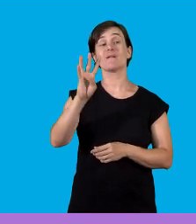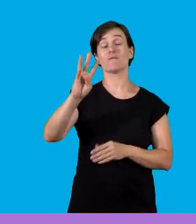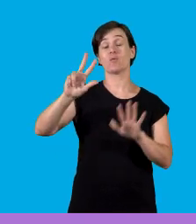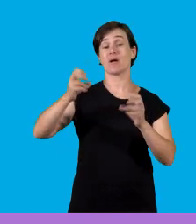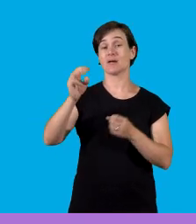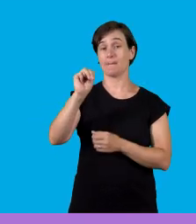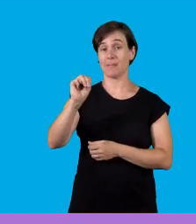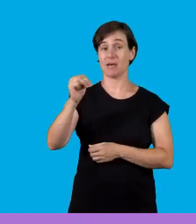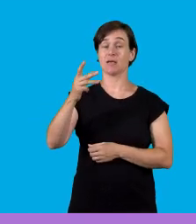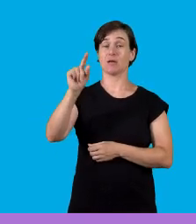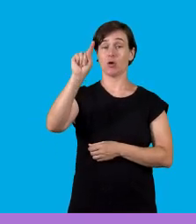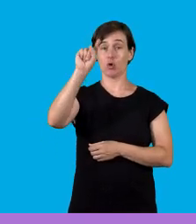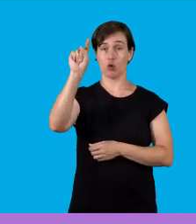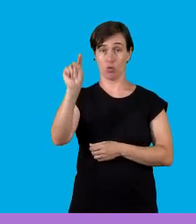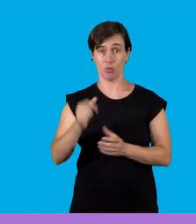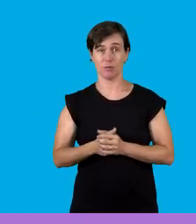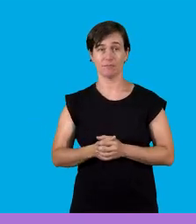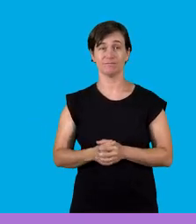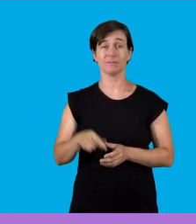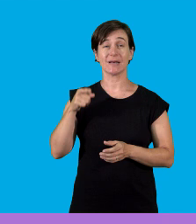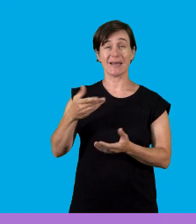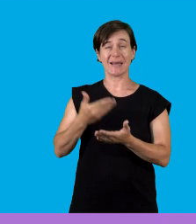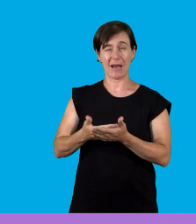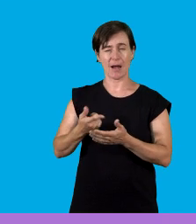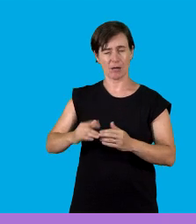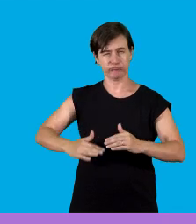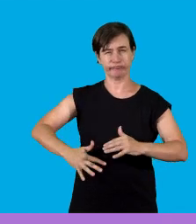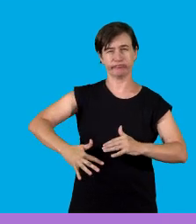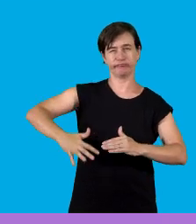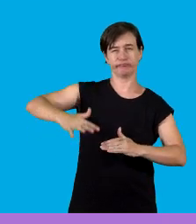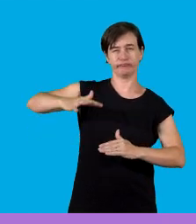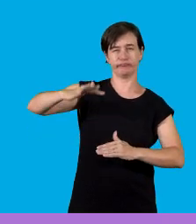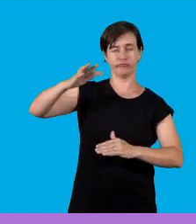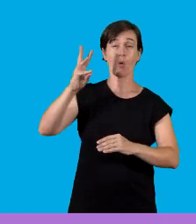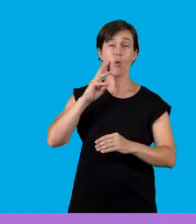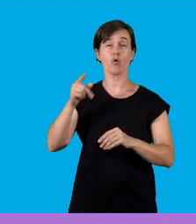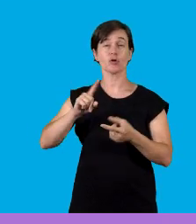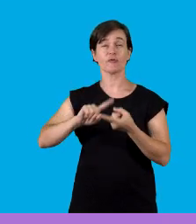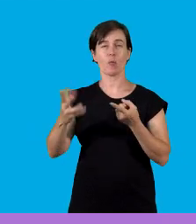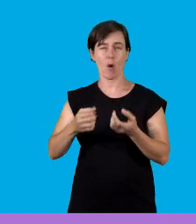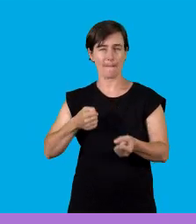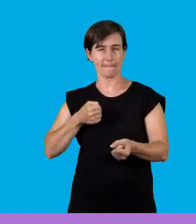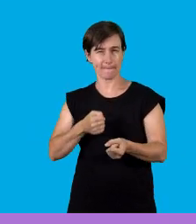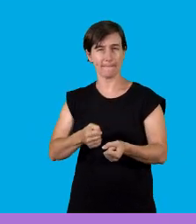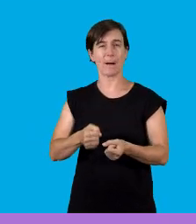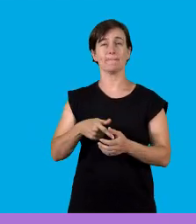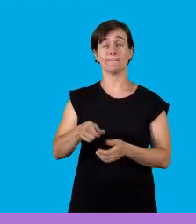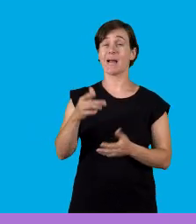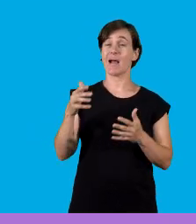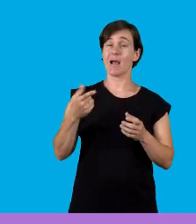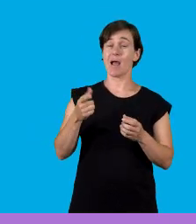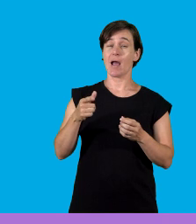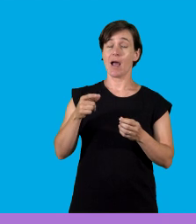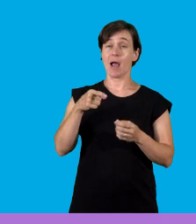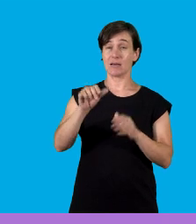water at a rate of 16 liters per second. That's quite a lot. Now think about it. Every second, right,